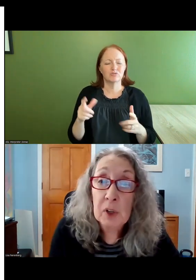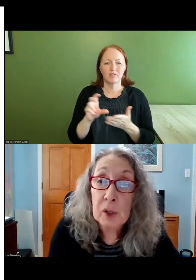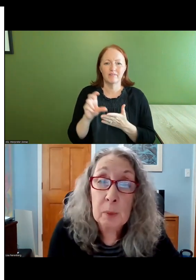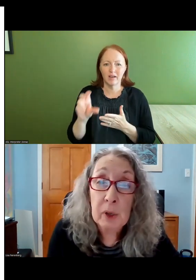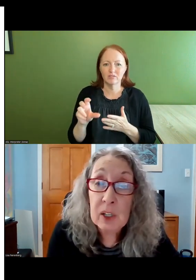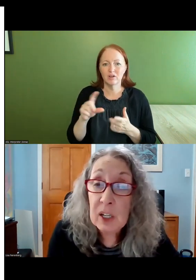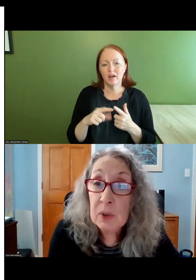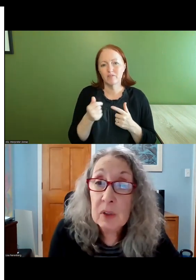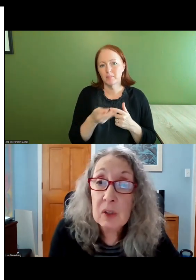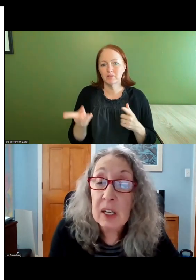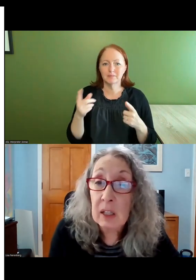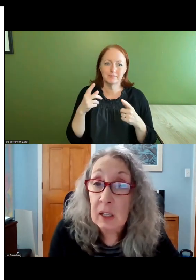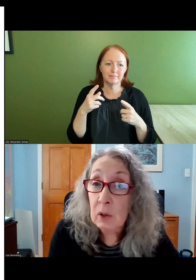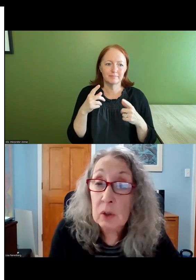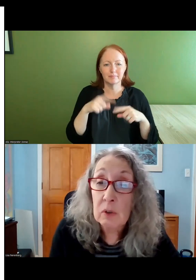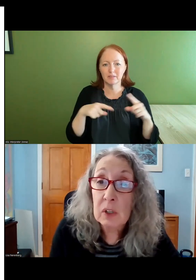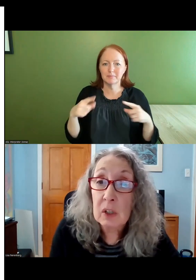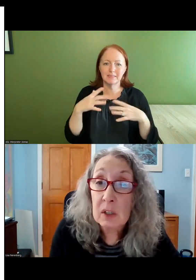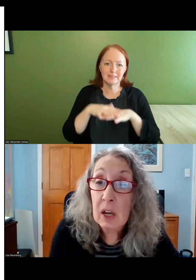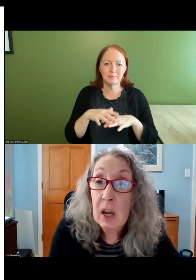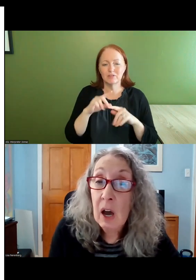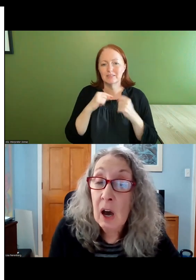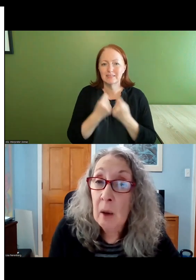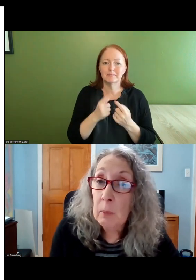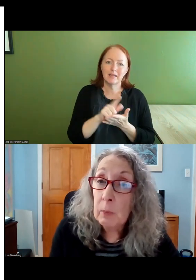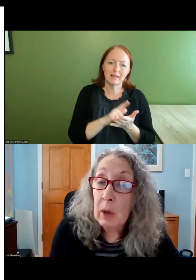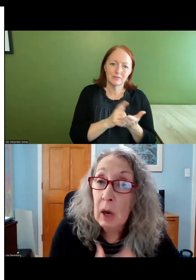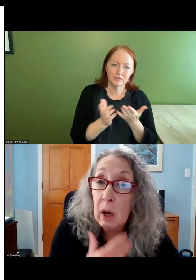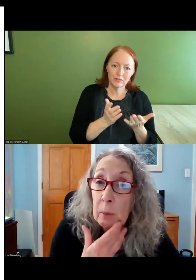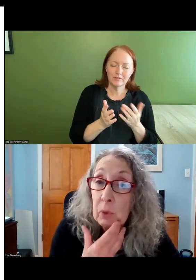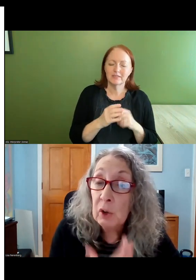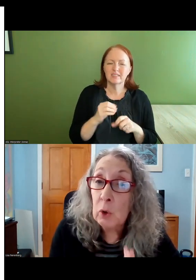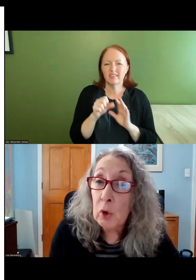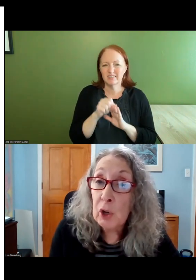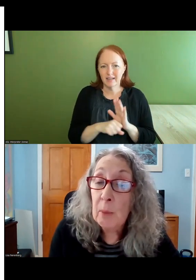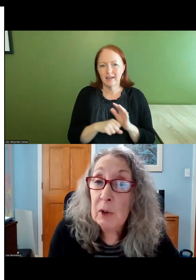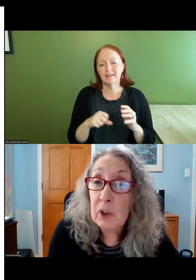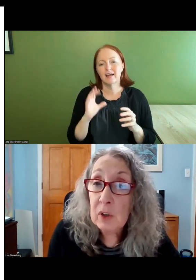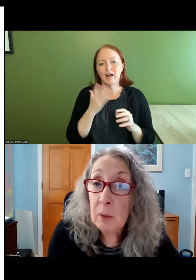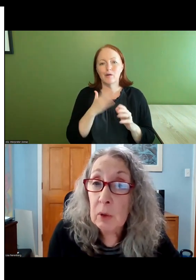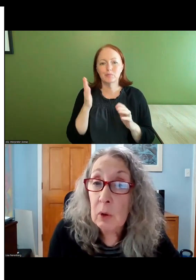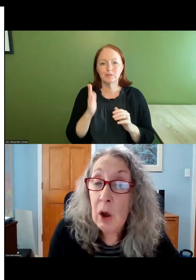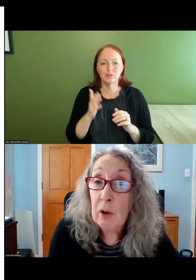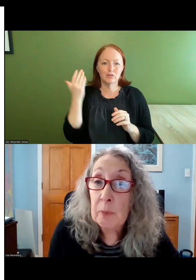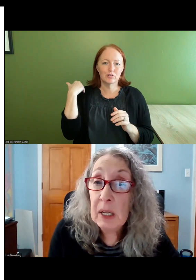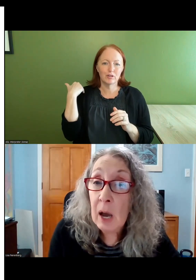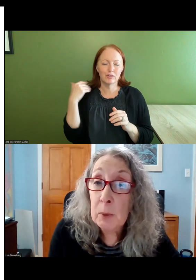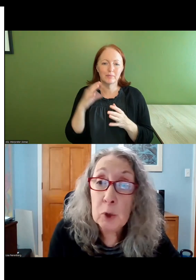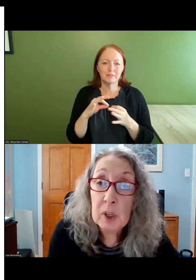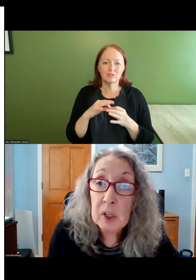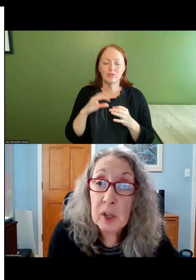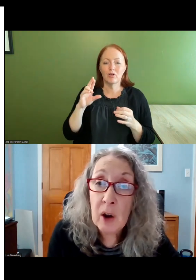of multidisciplinary teams in the state, legal services. Our presenter earlier mentioned some of the